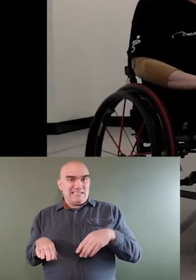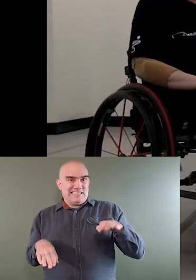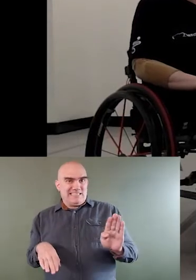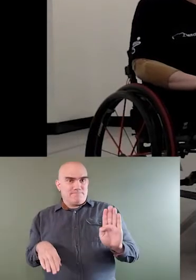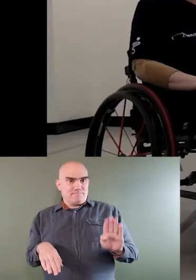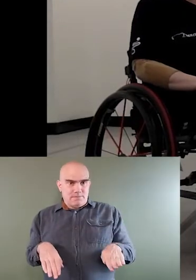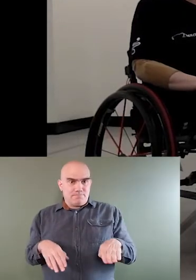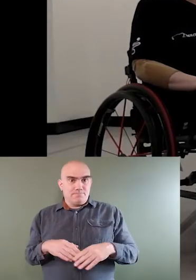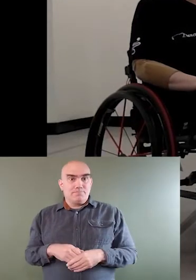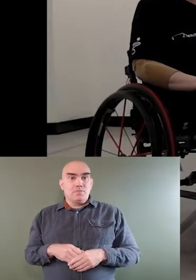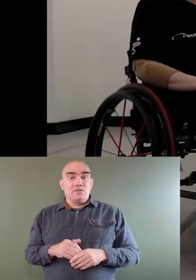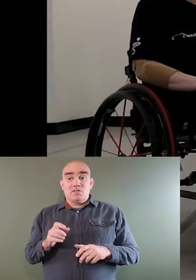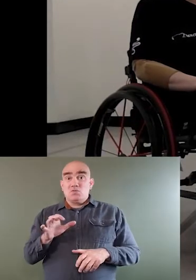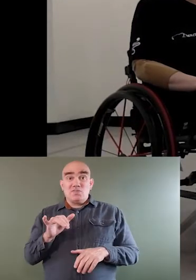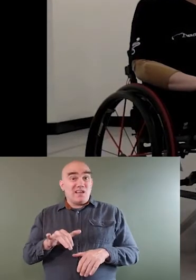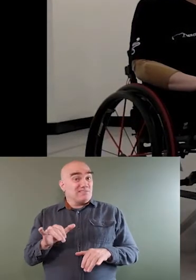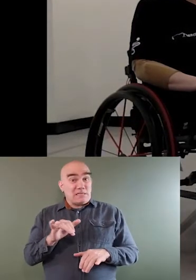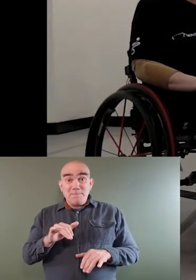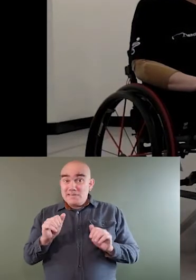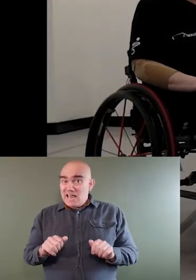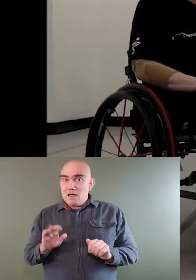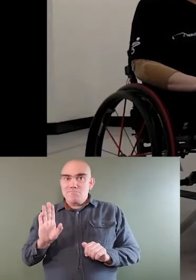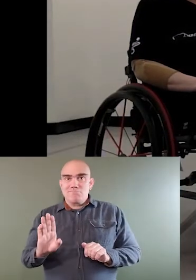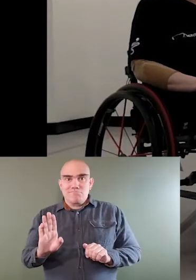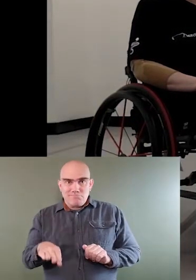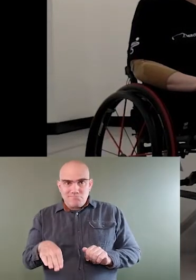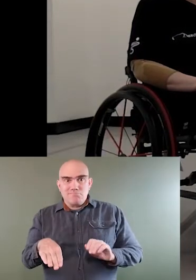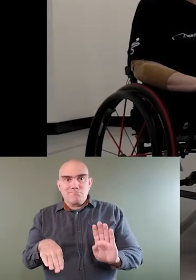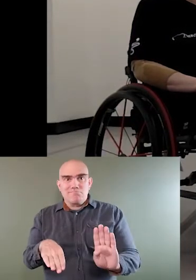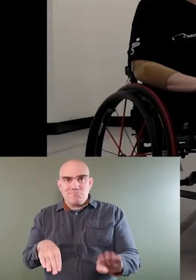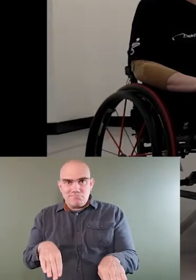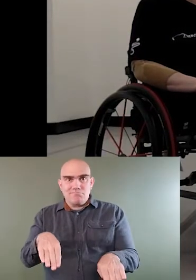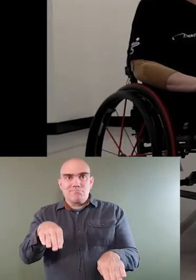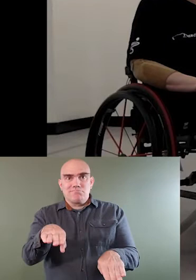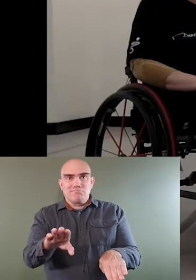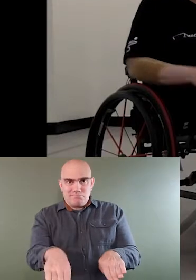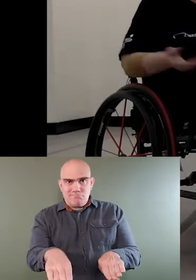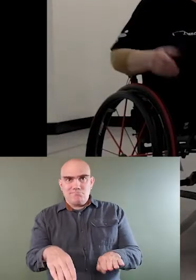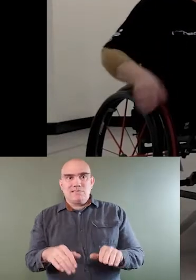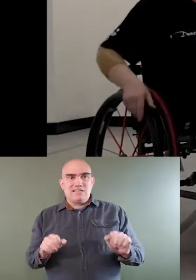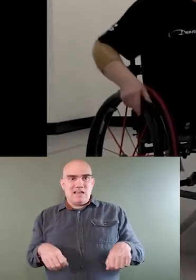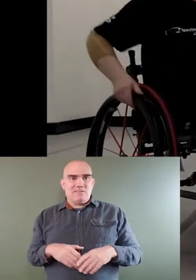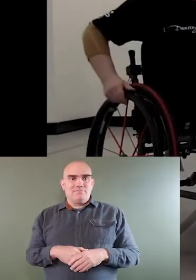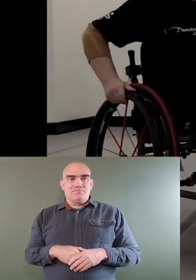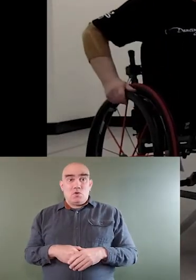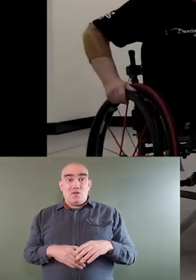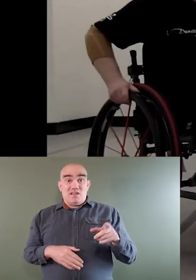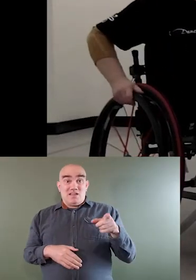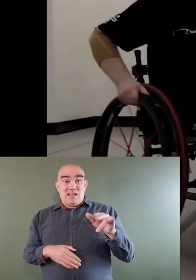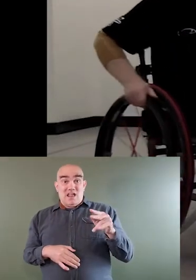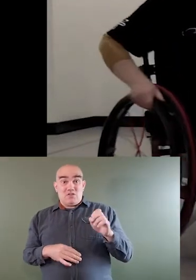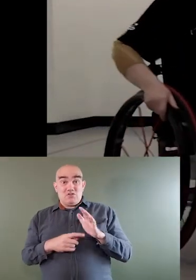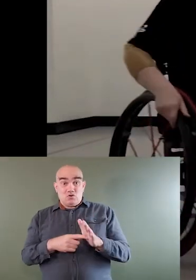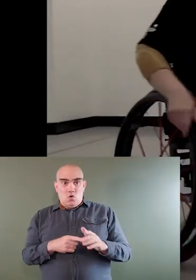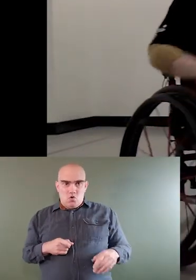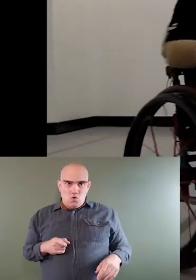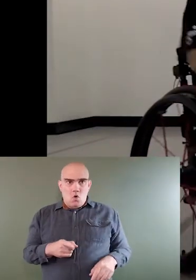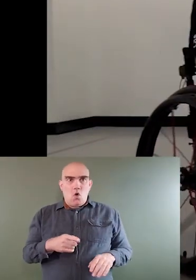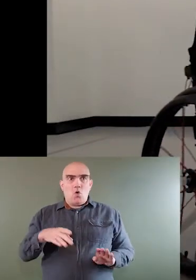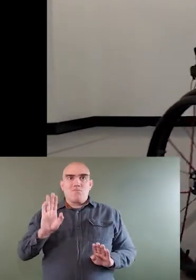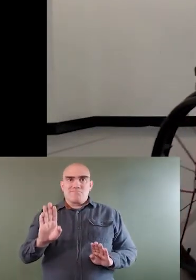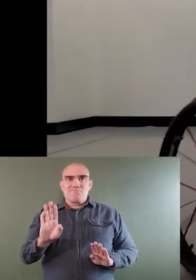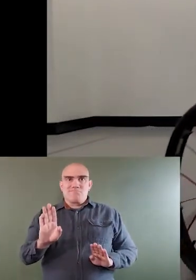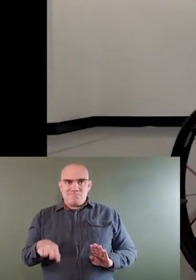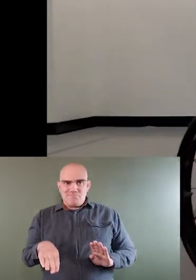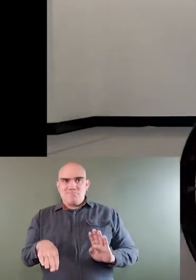toe, then we do that traveling forward as well. Start to show first. Catherine pushes and goes